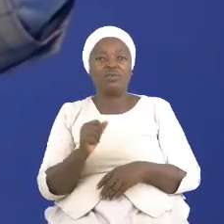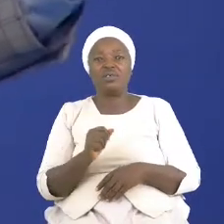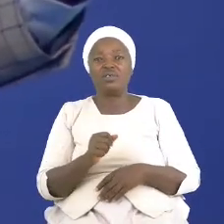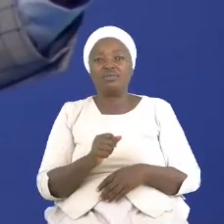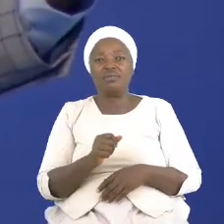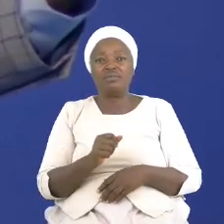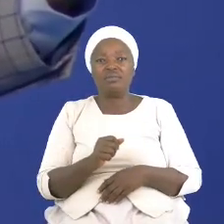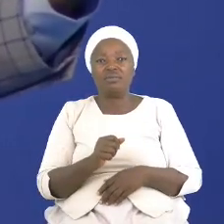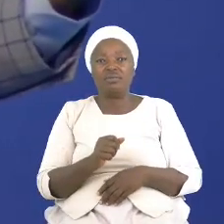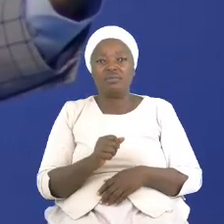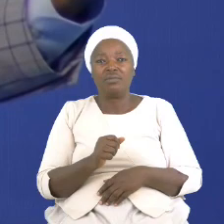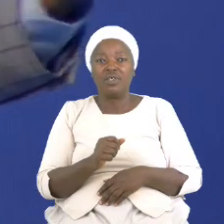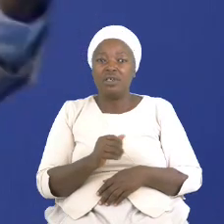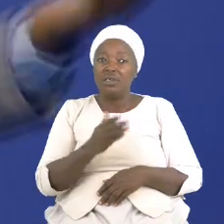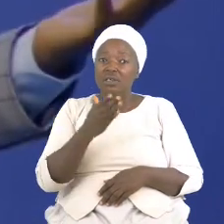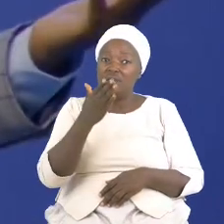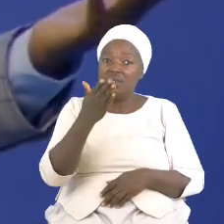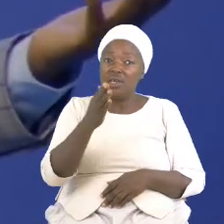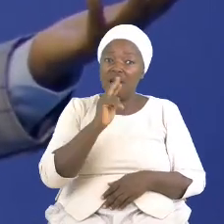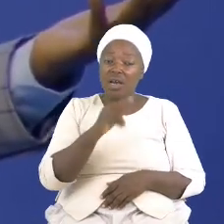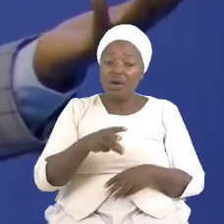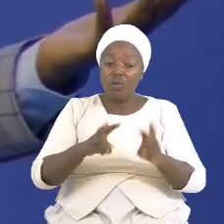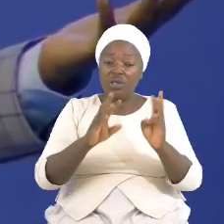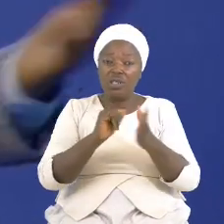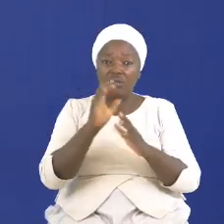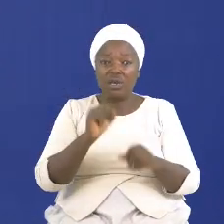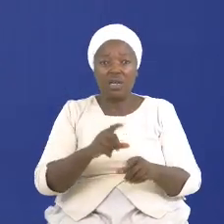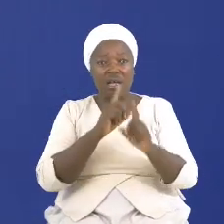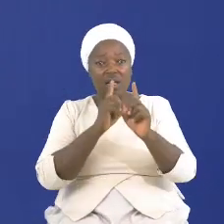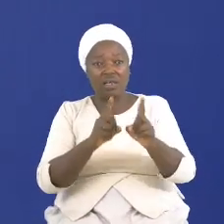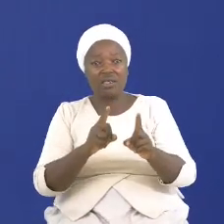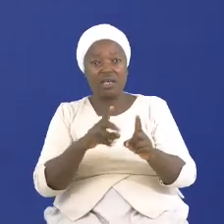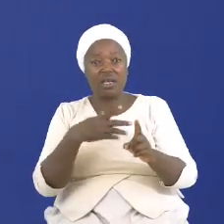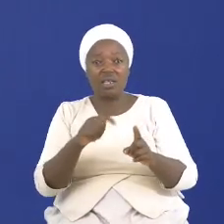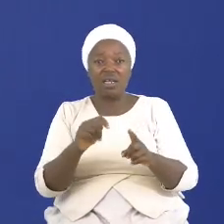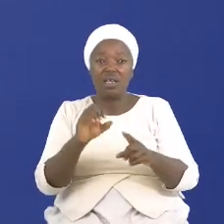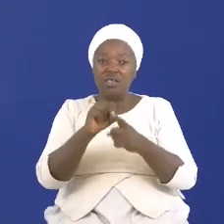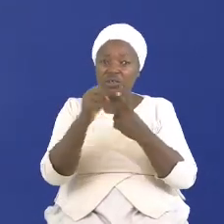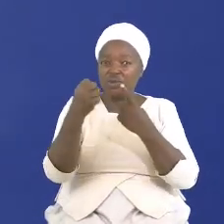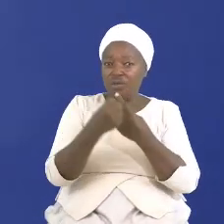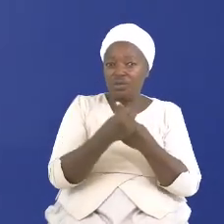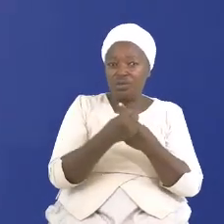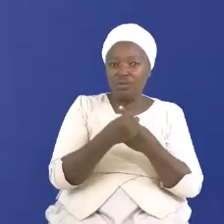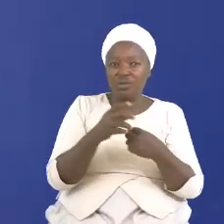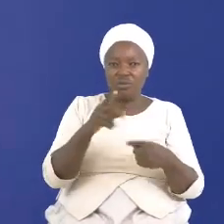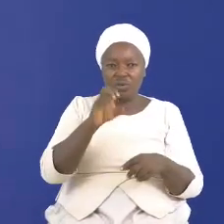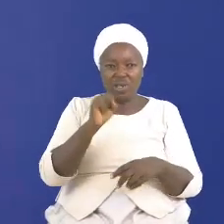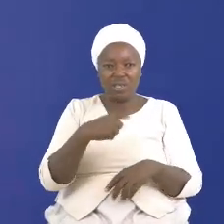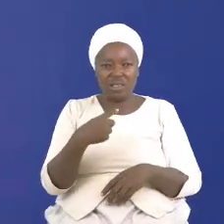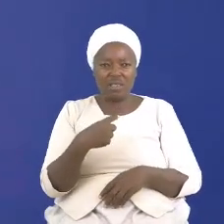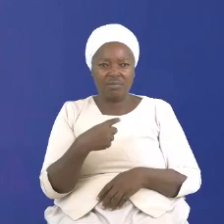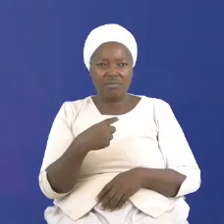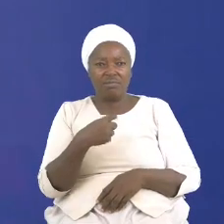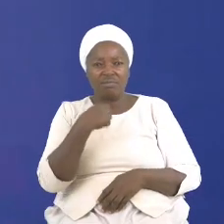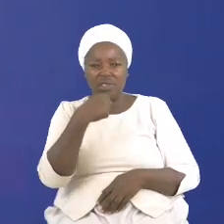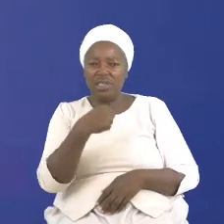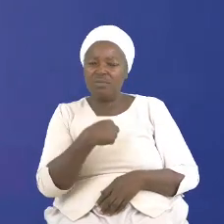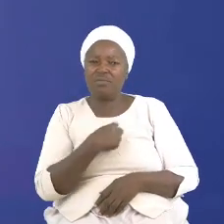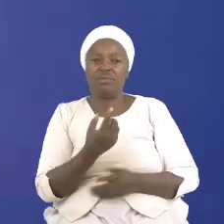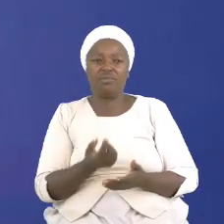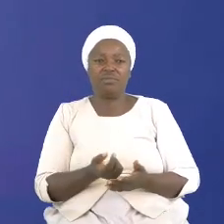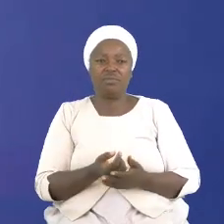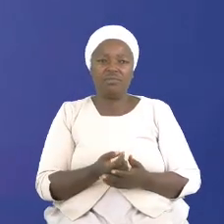can answer a situation. You can say, tell me, are you calling me a